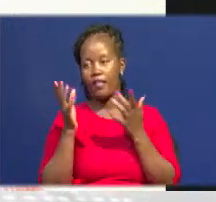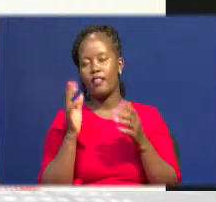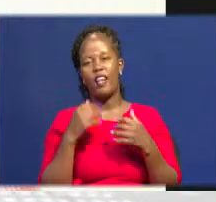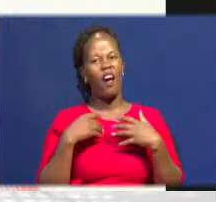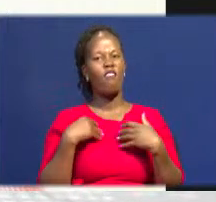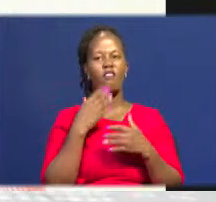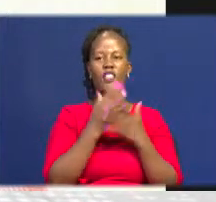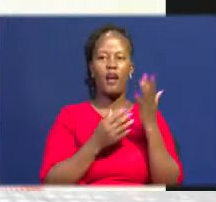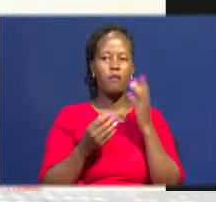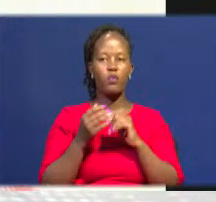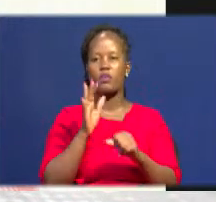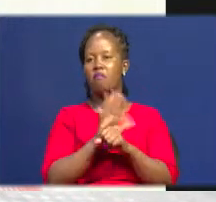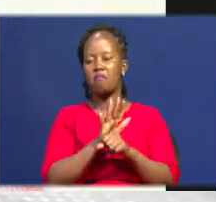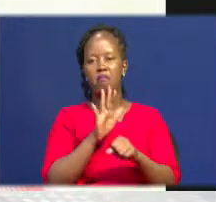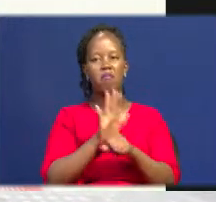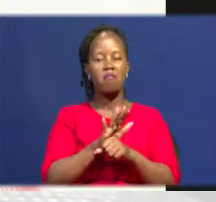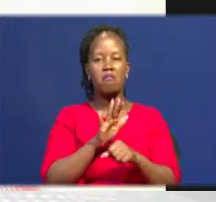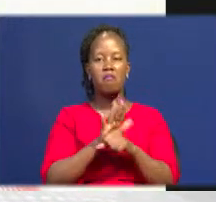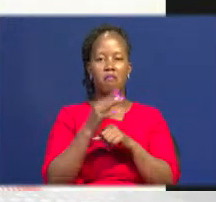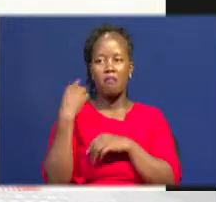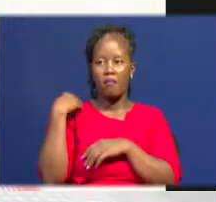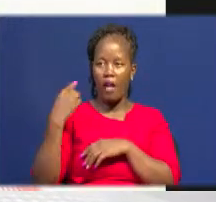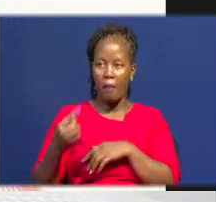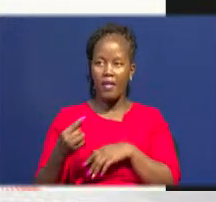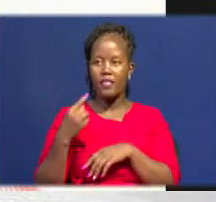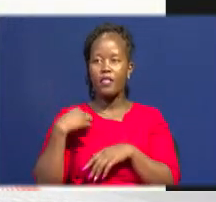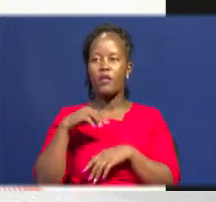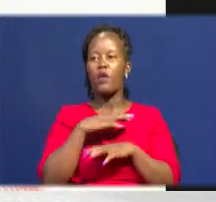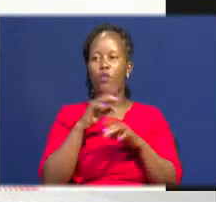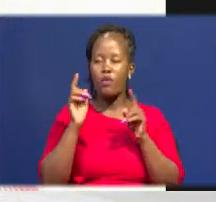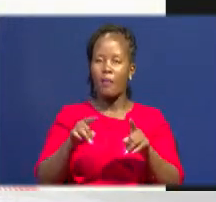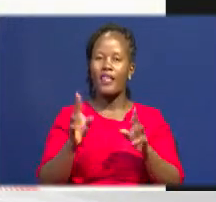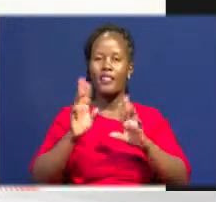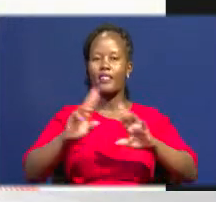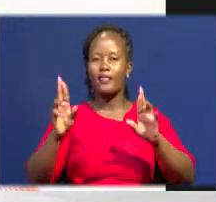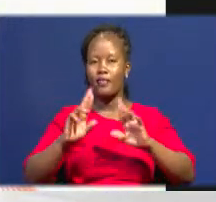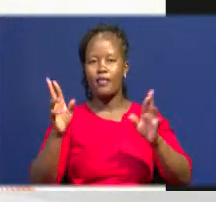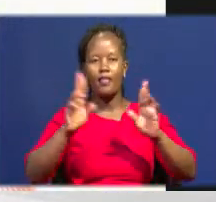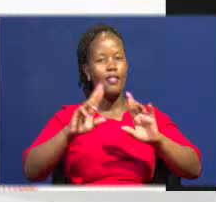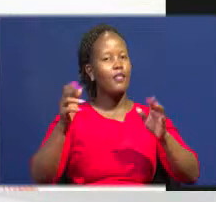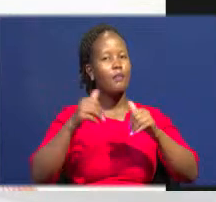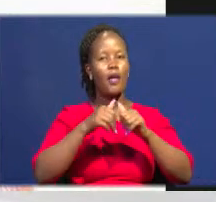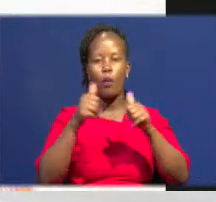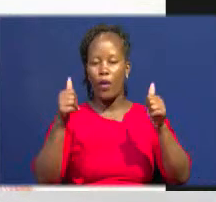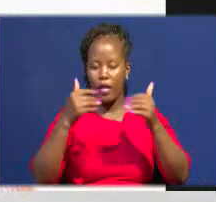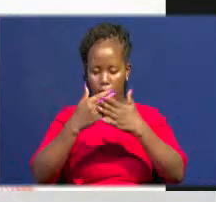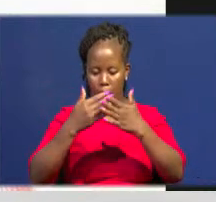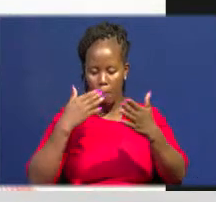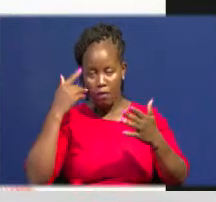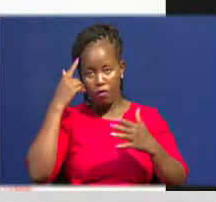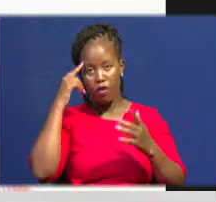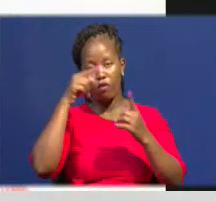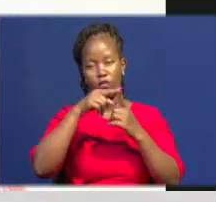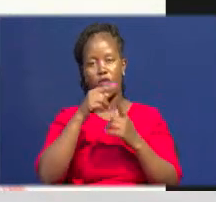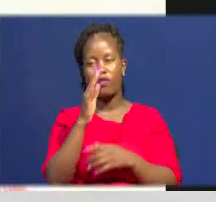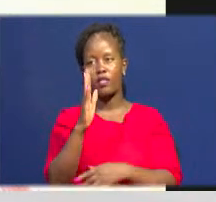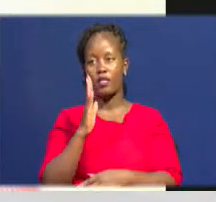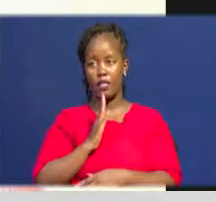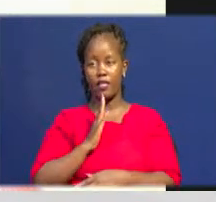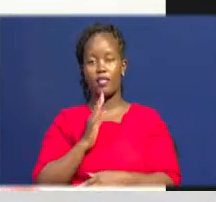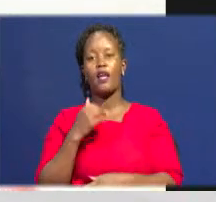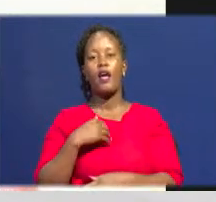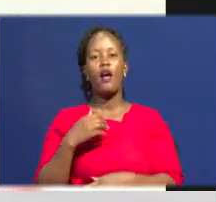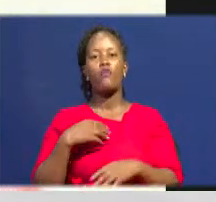numbers. So normally we have to prepare adequately, security-wise. We normally involve the national